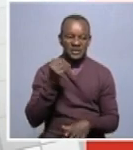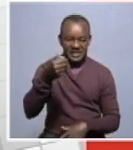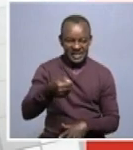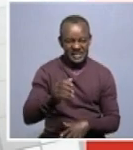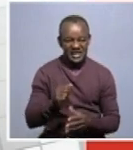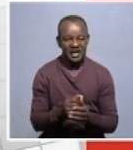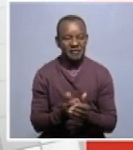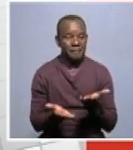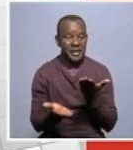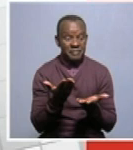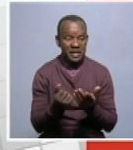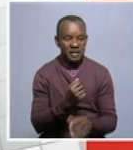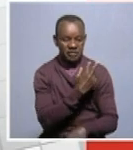also,